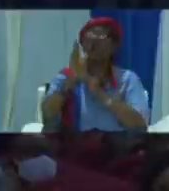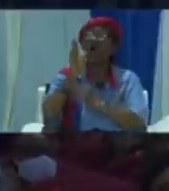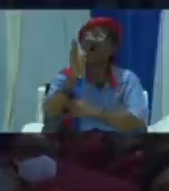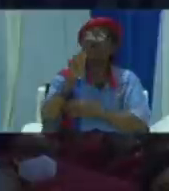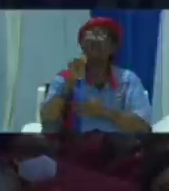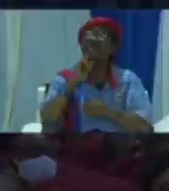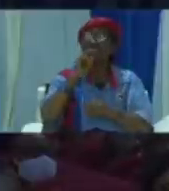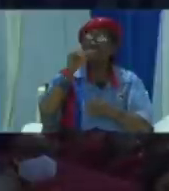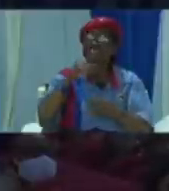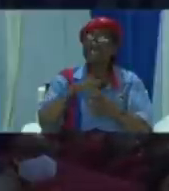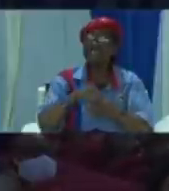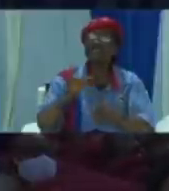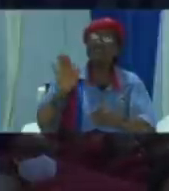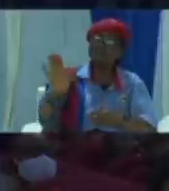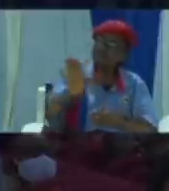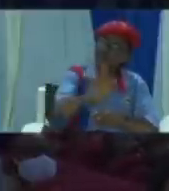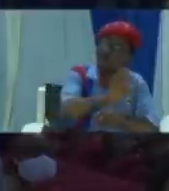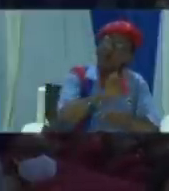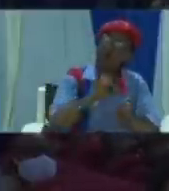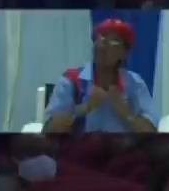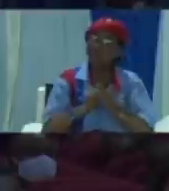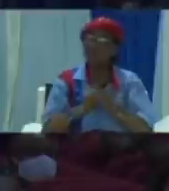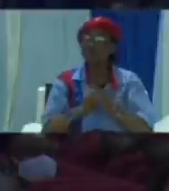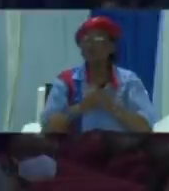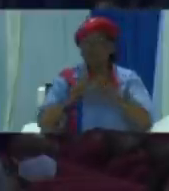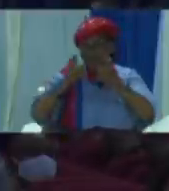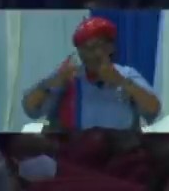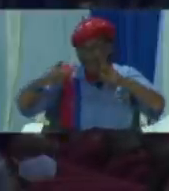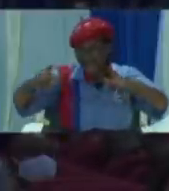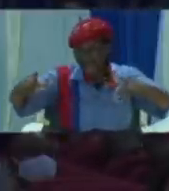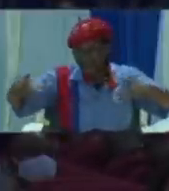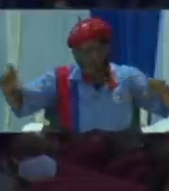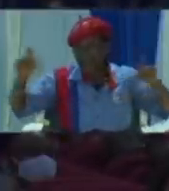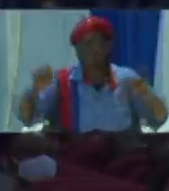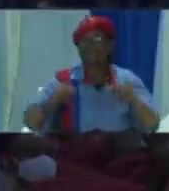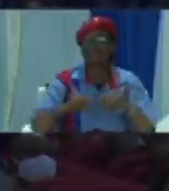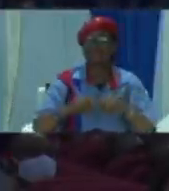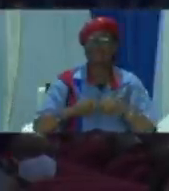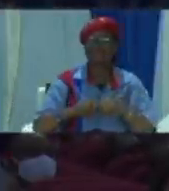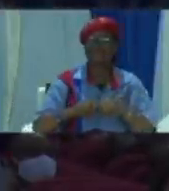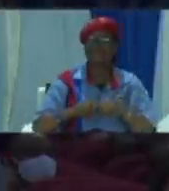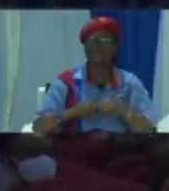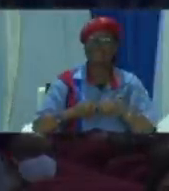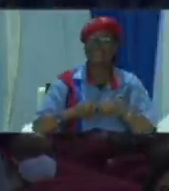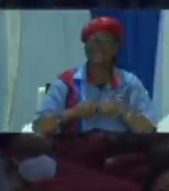There's no English translation for Ogbeni Nija Keru Obo Nija.